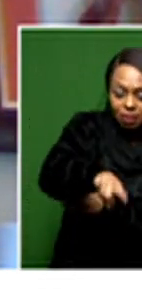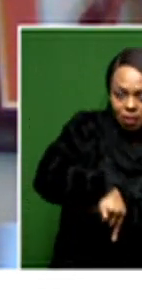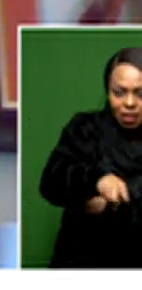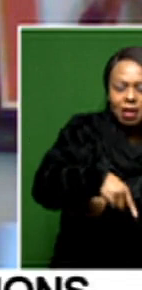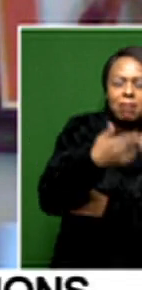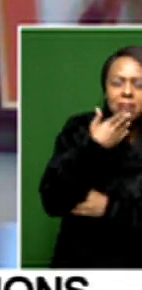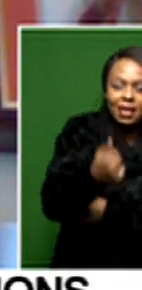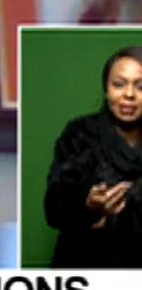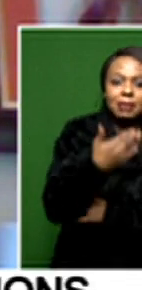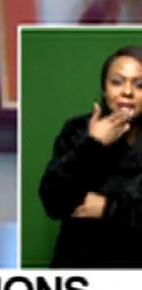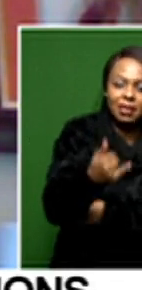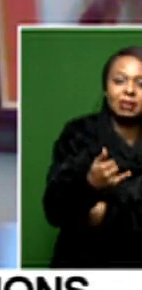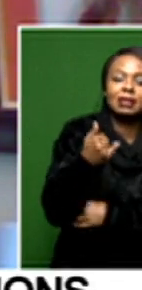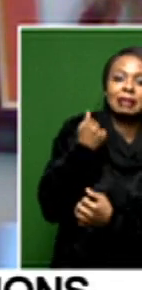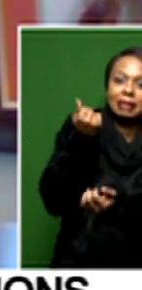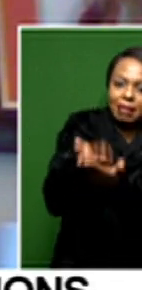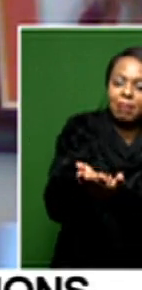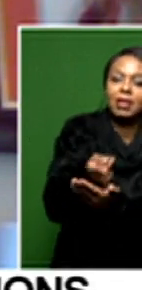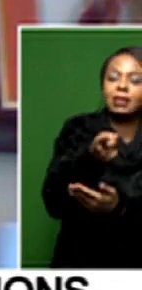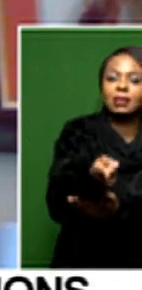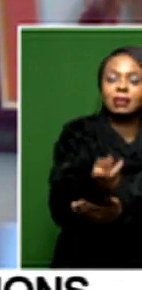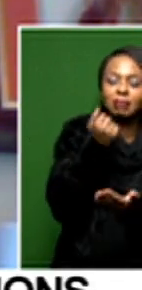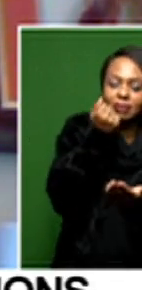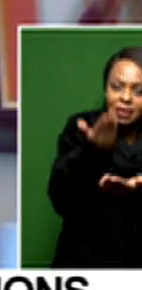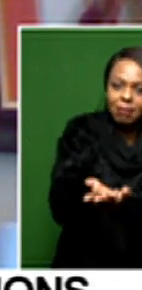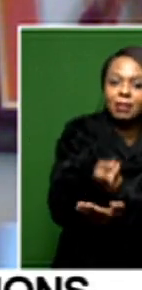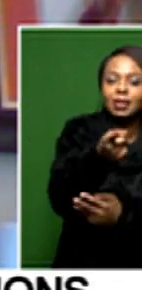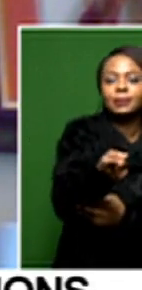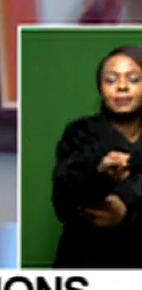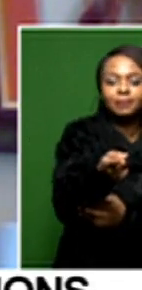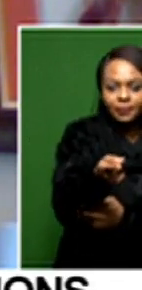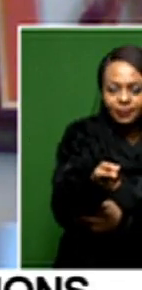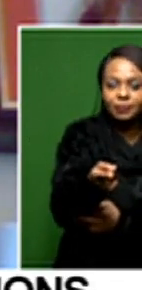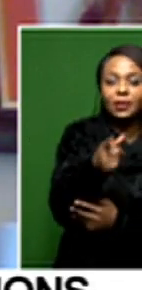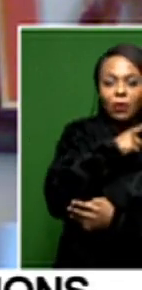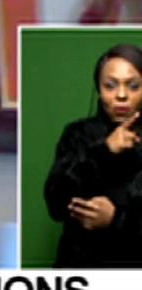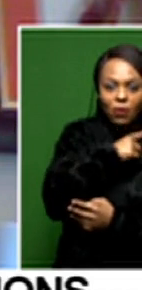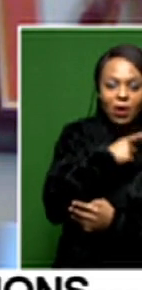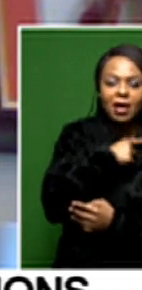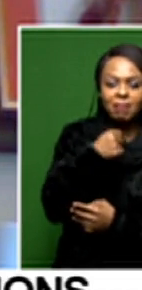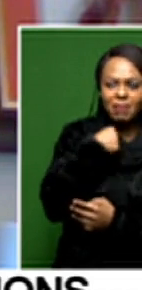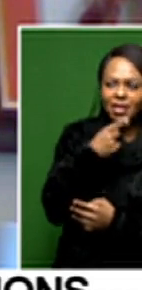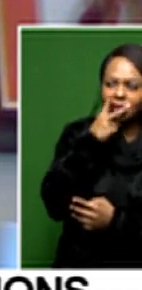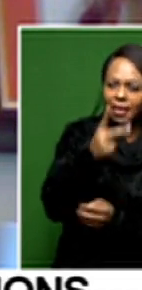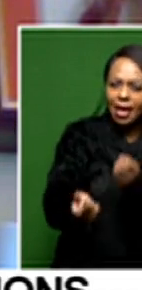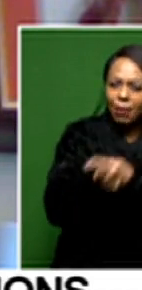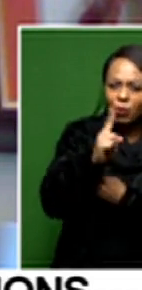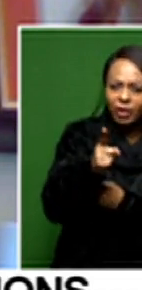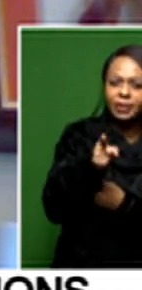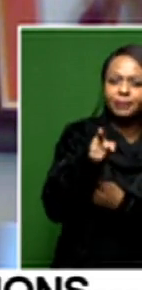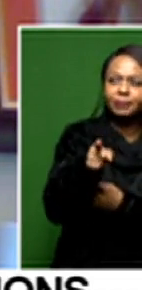please, please. We cannot overemphasize this. It's important that they submit, because what I have seen happening is a